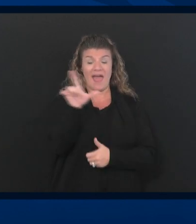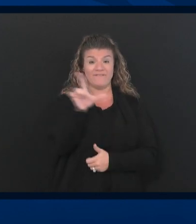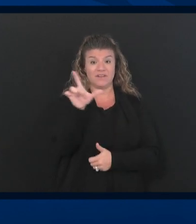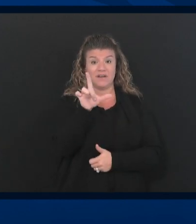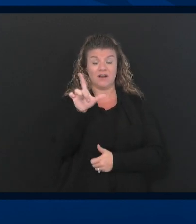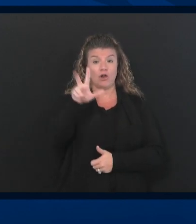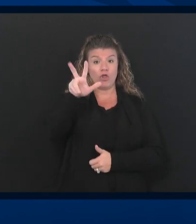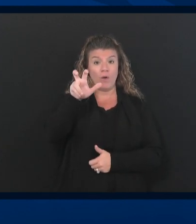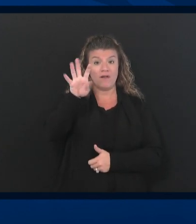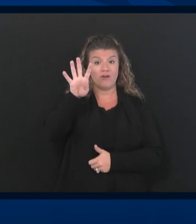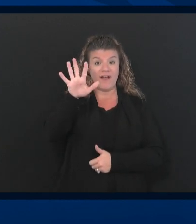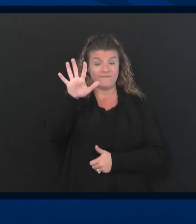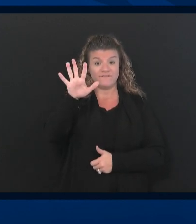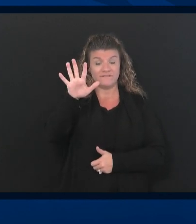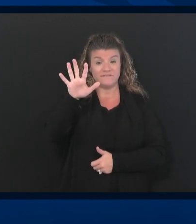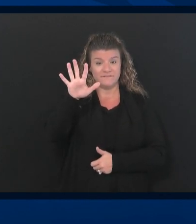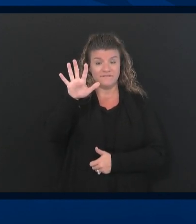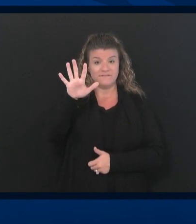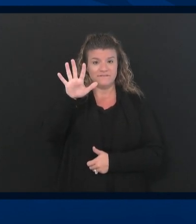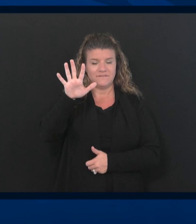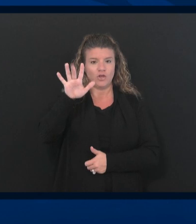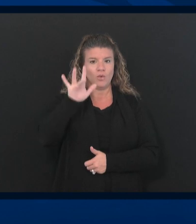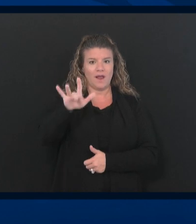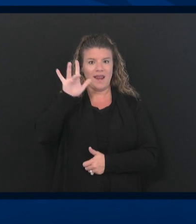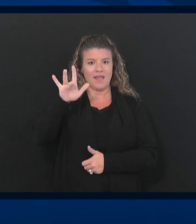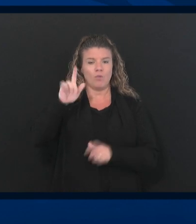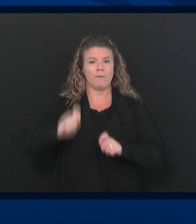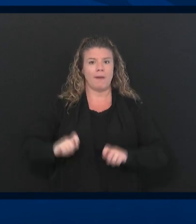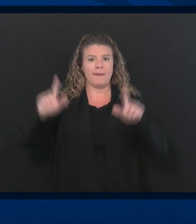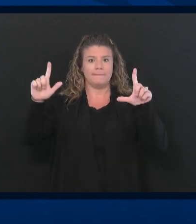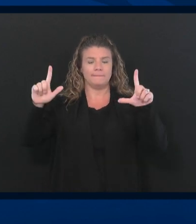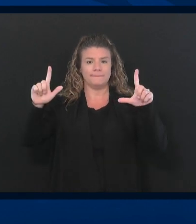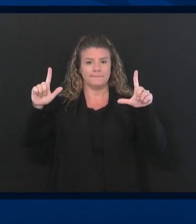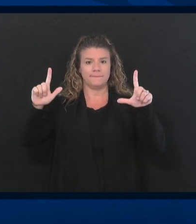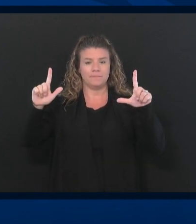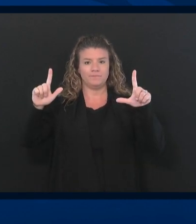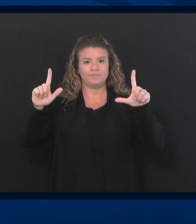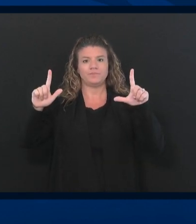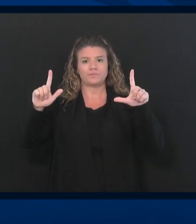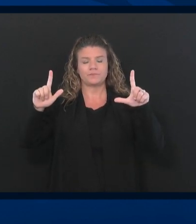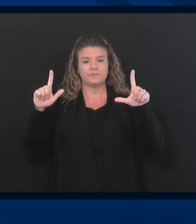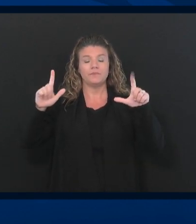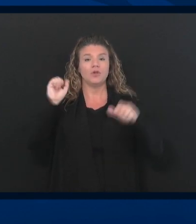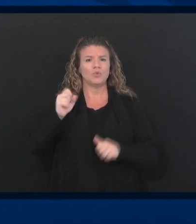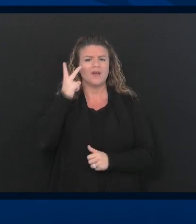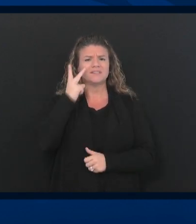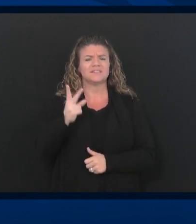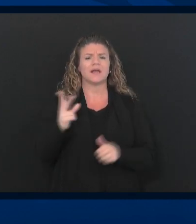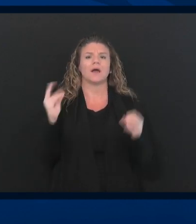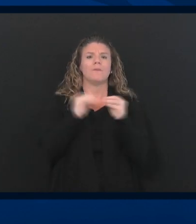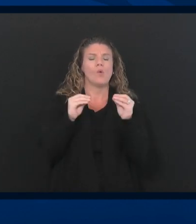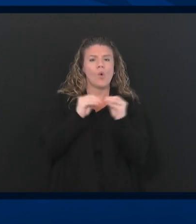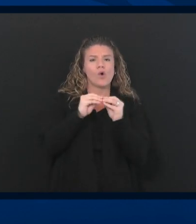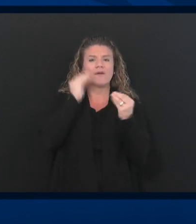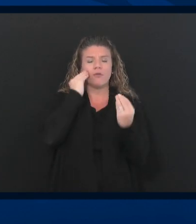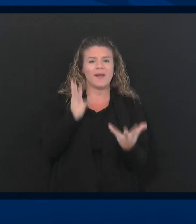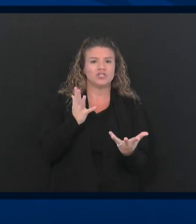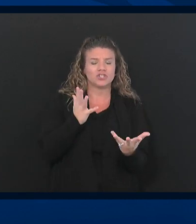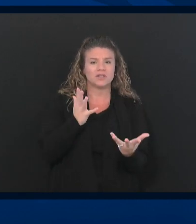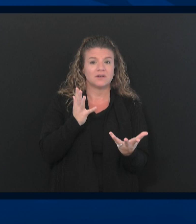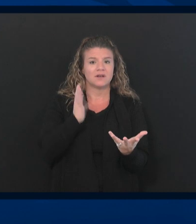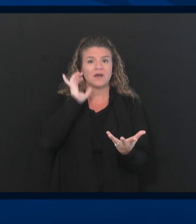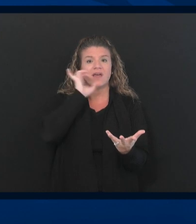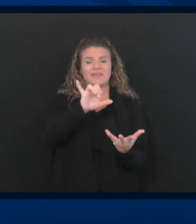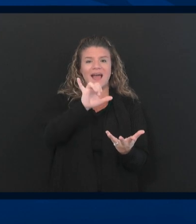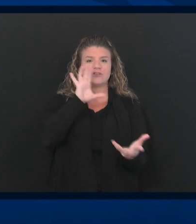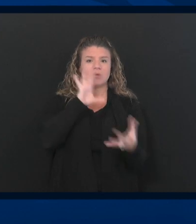the 345, we'll go to the next slide. And here you actually have some more information related